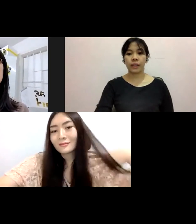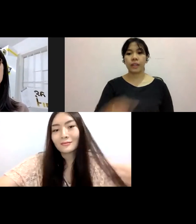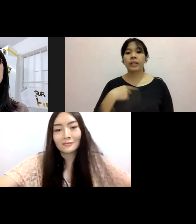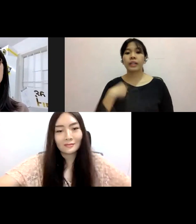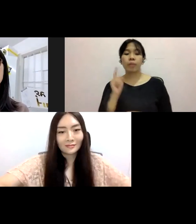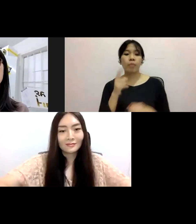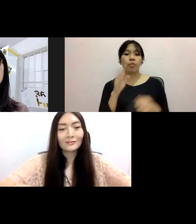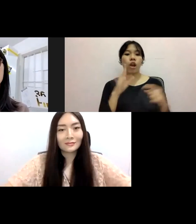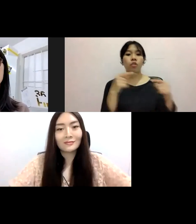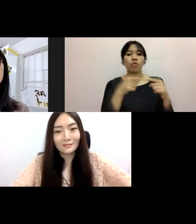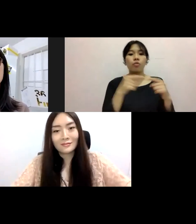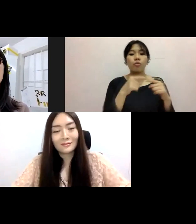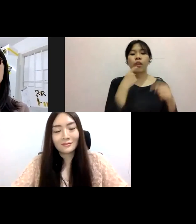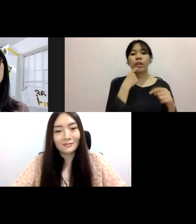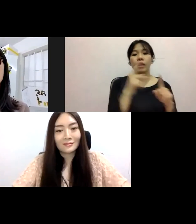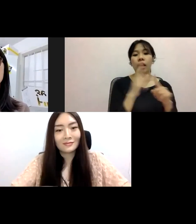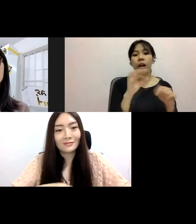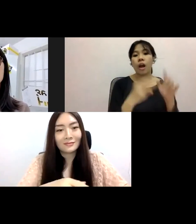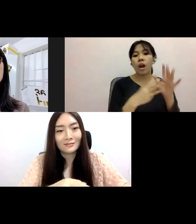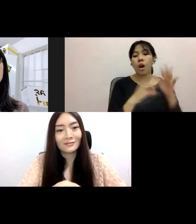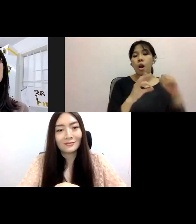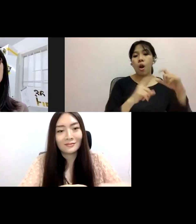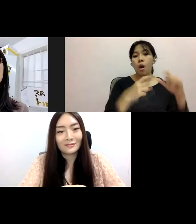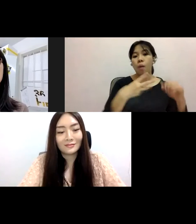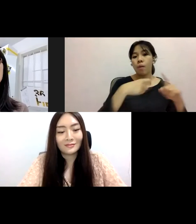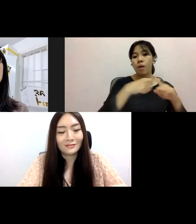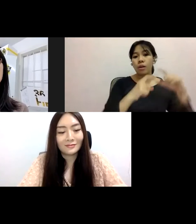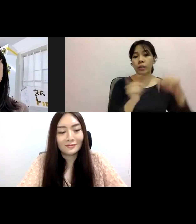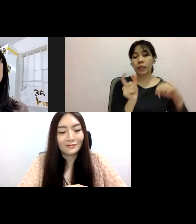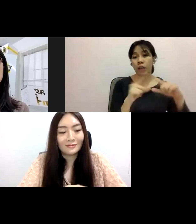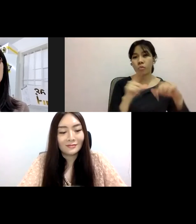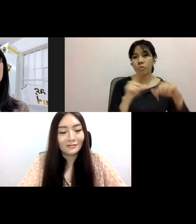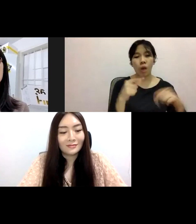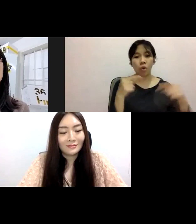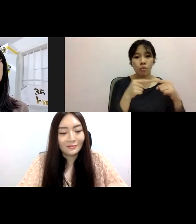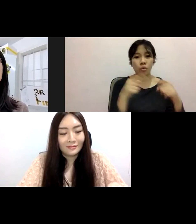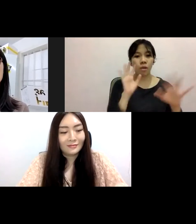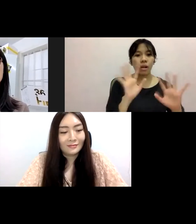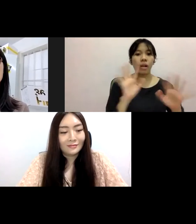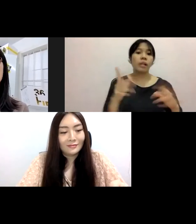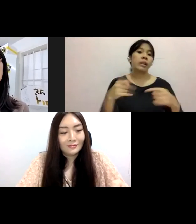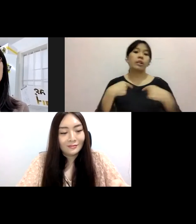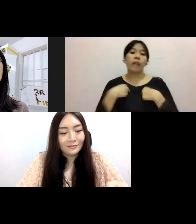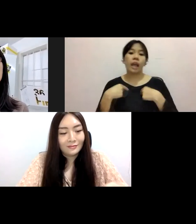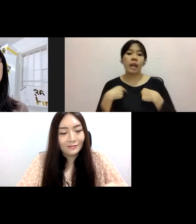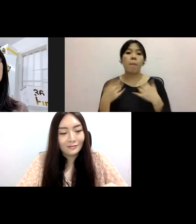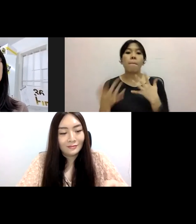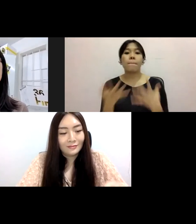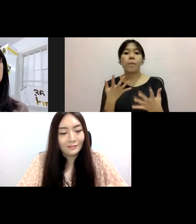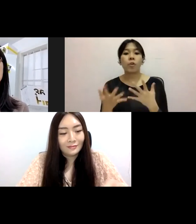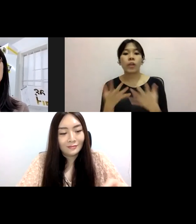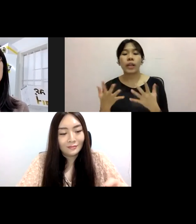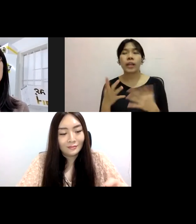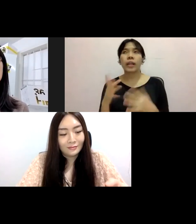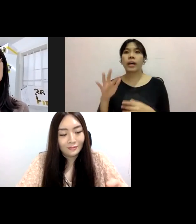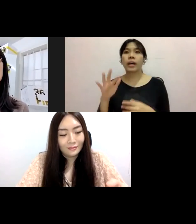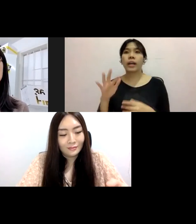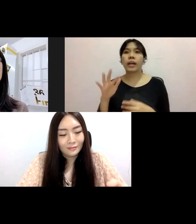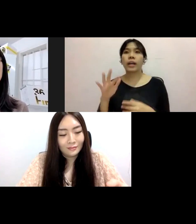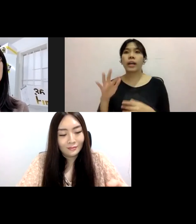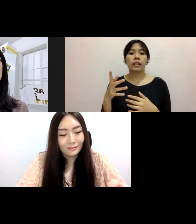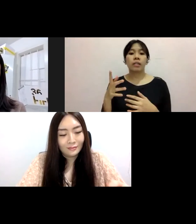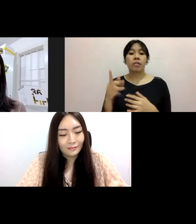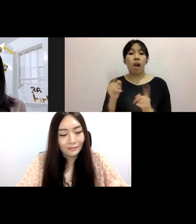well, and that's why maybe the film can be accepted by